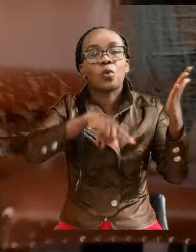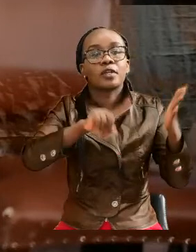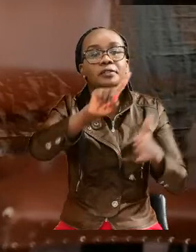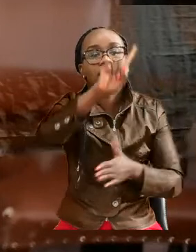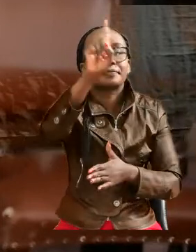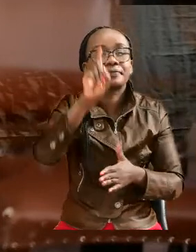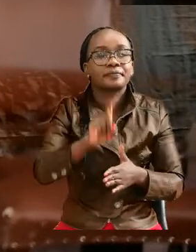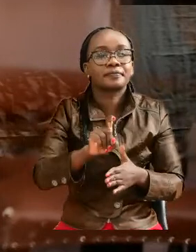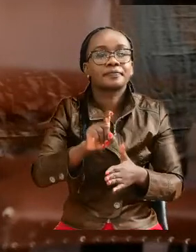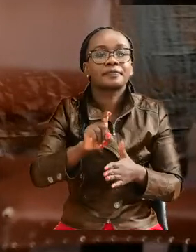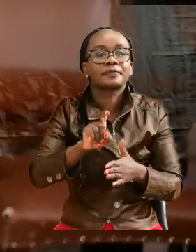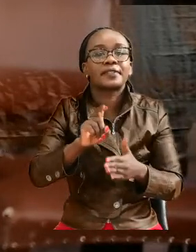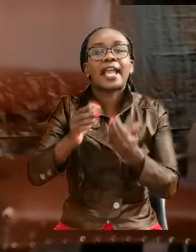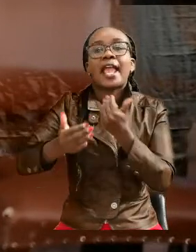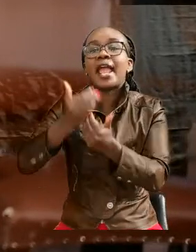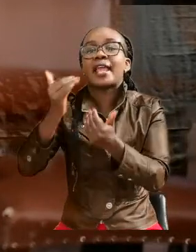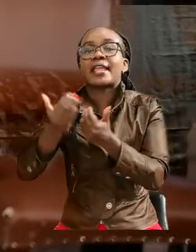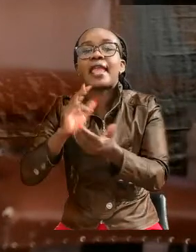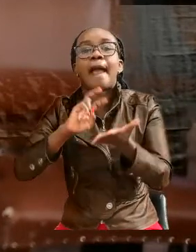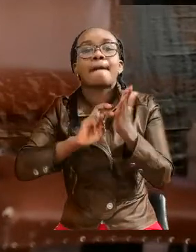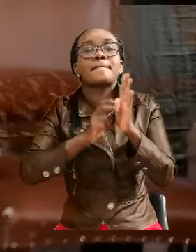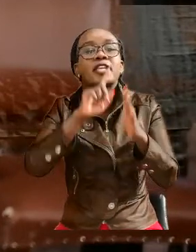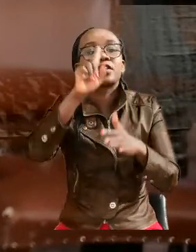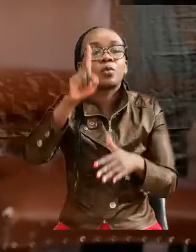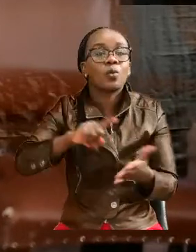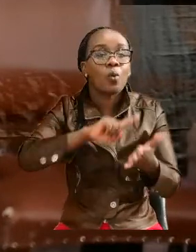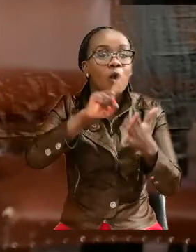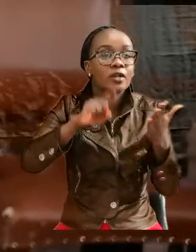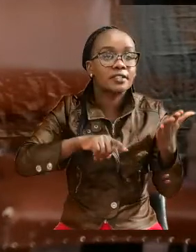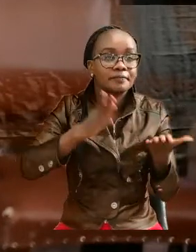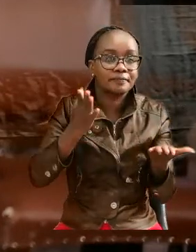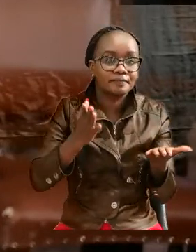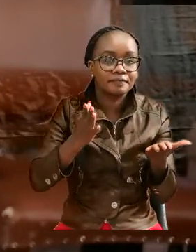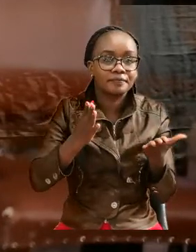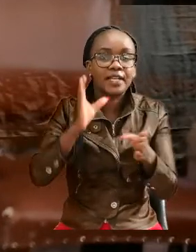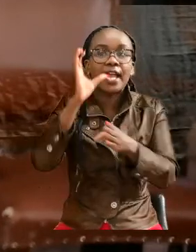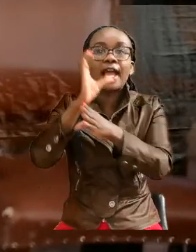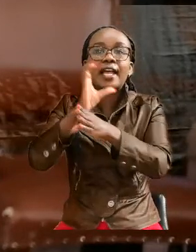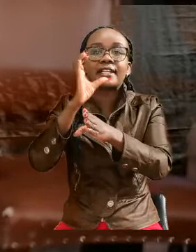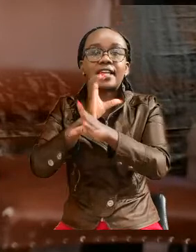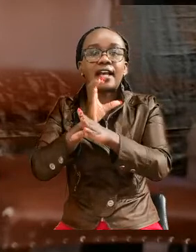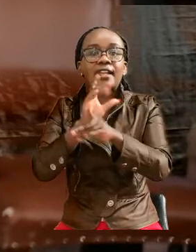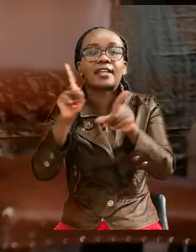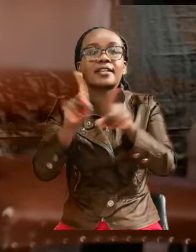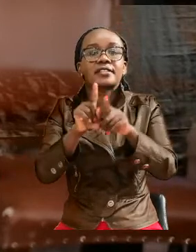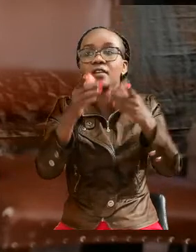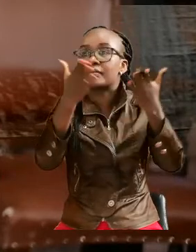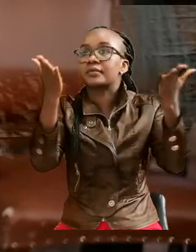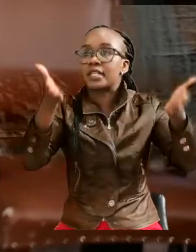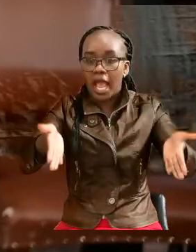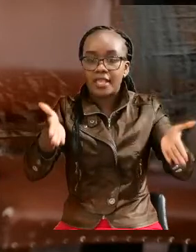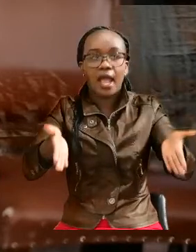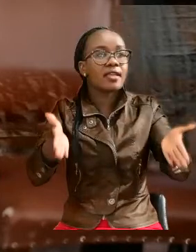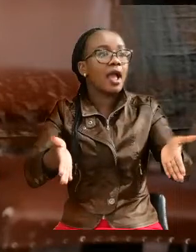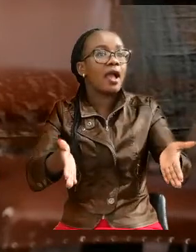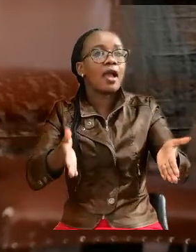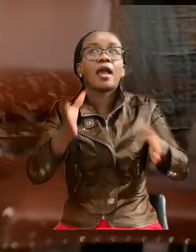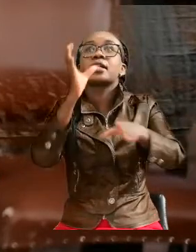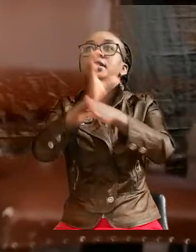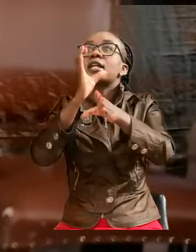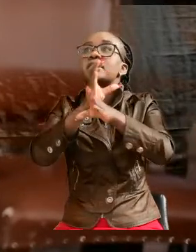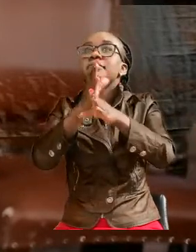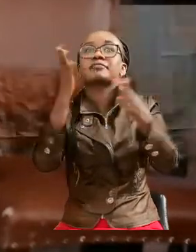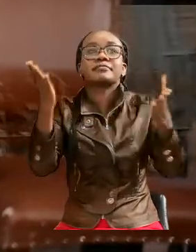What is to maintain? An altar is like you have seen here. It is a